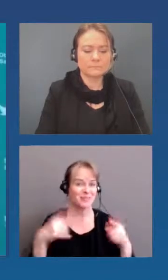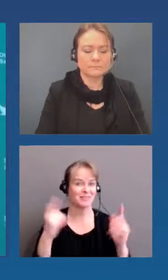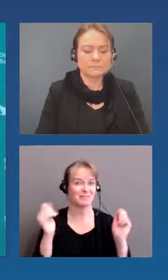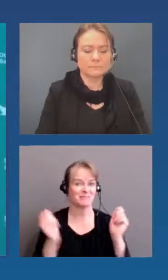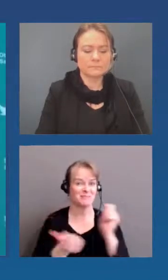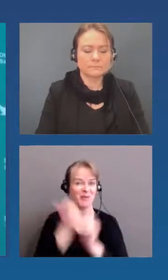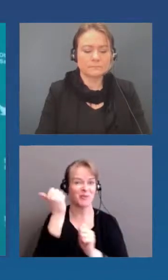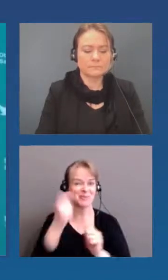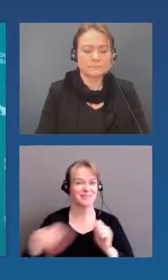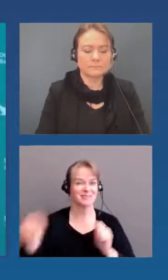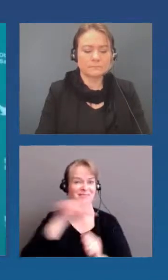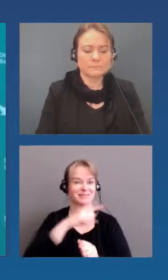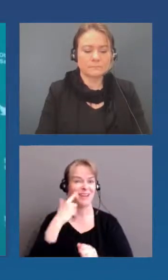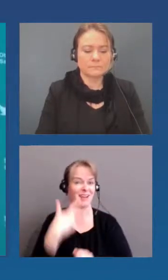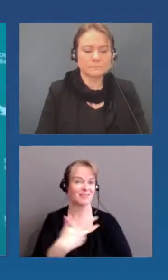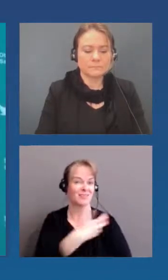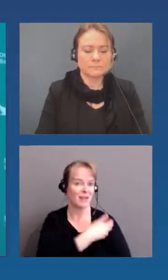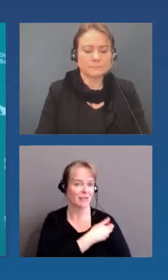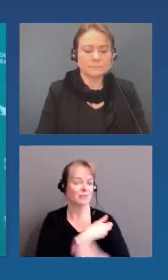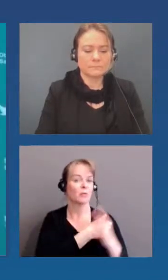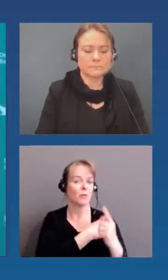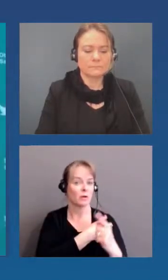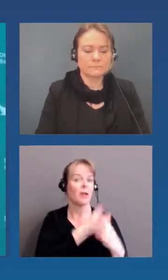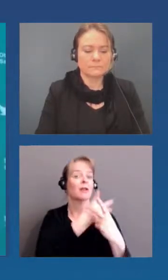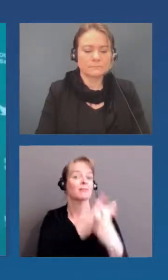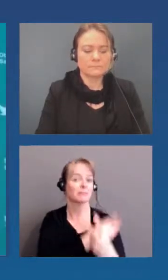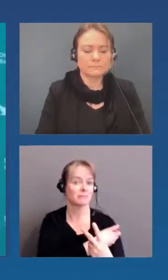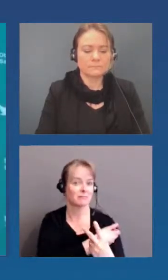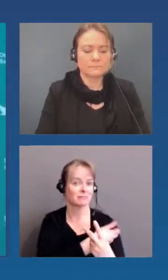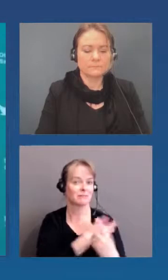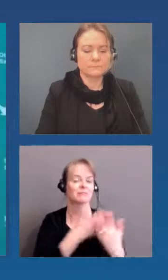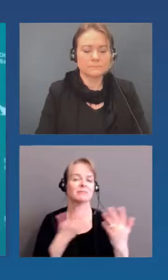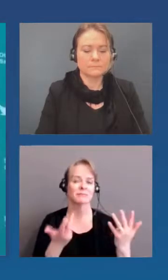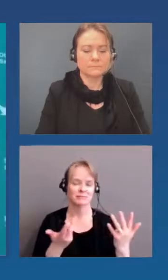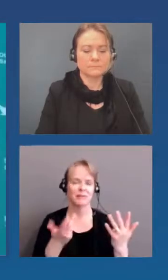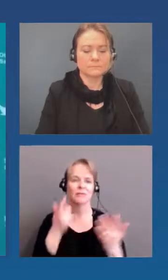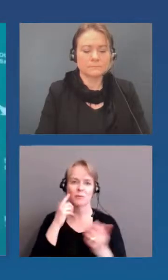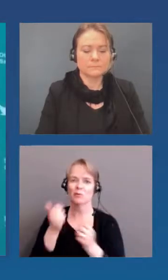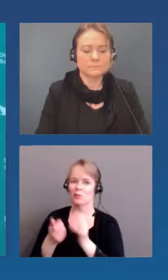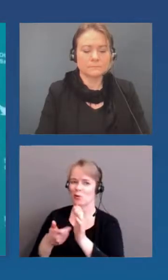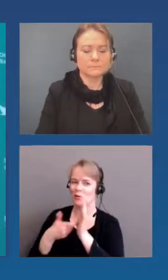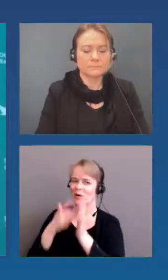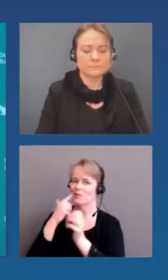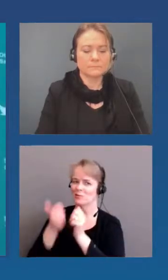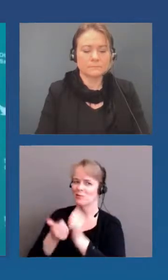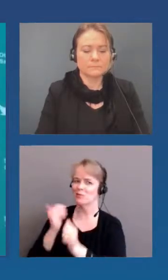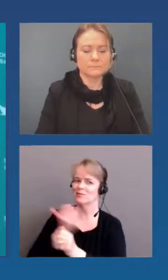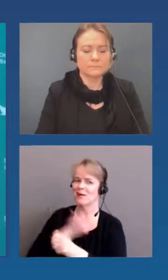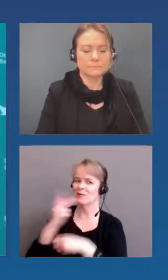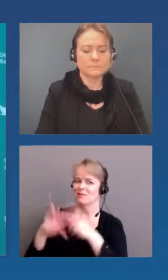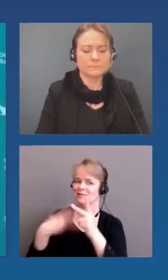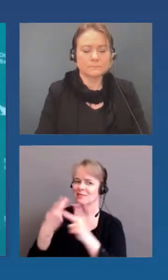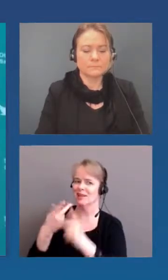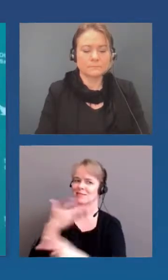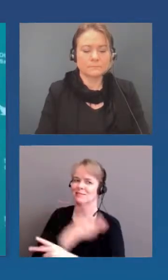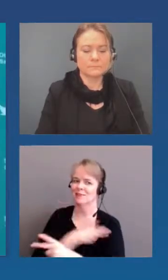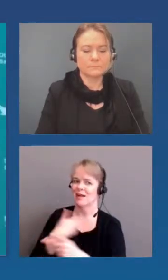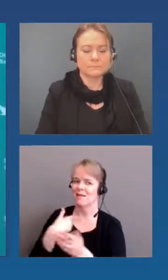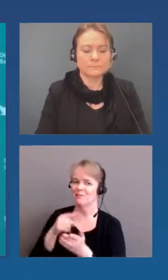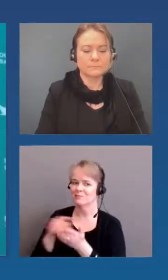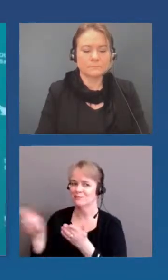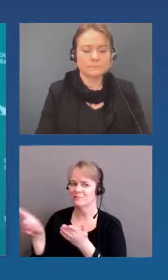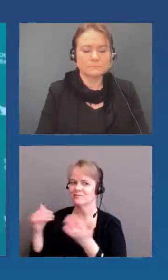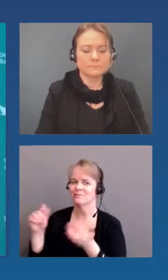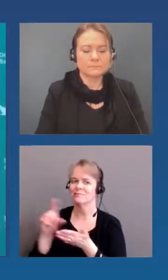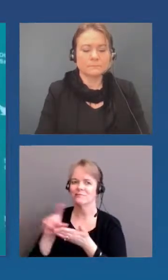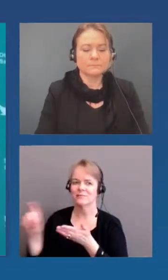for most of the COVID-19 vaccines, certainly all the ones we have today. We know in Canada our